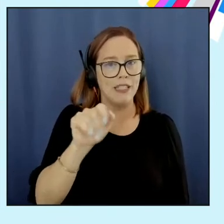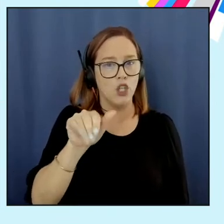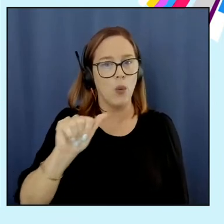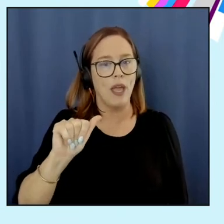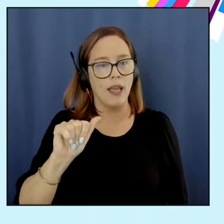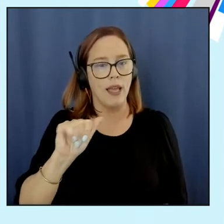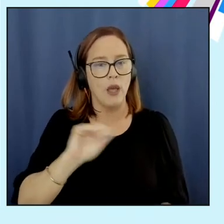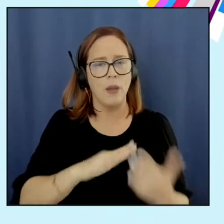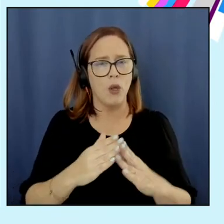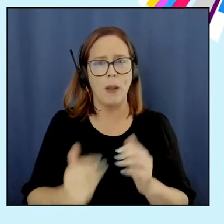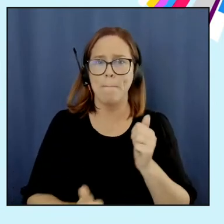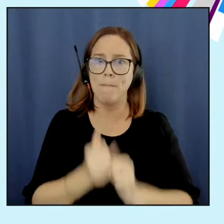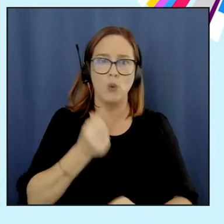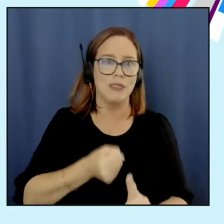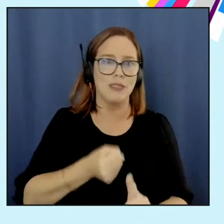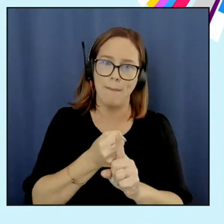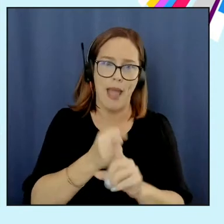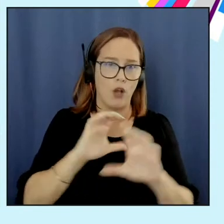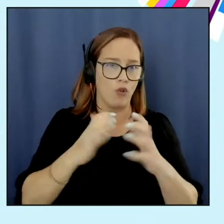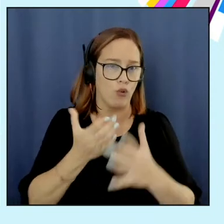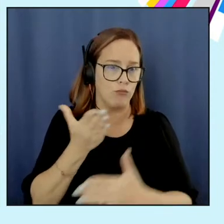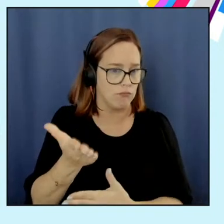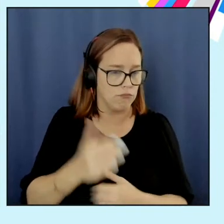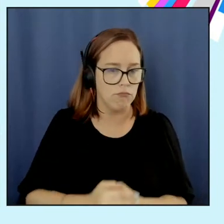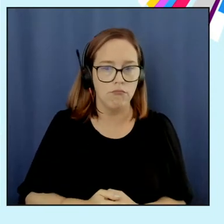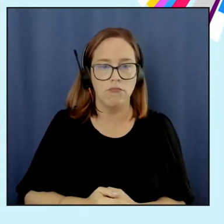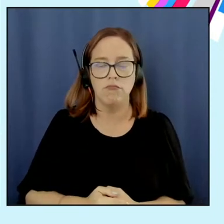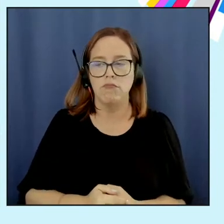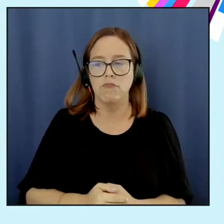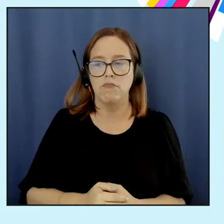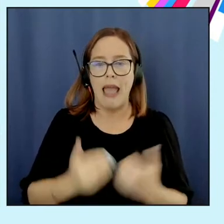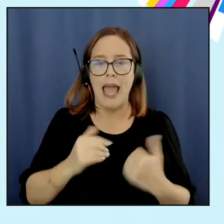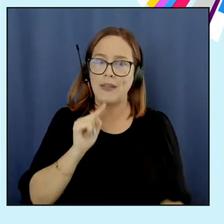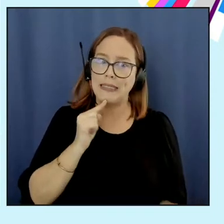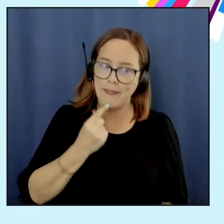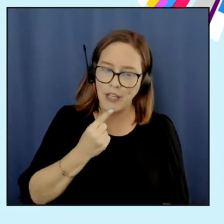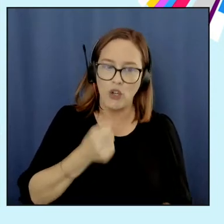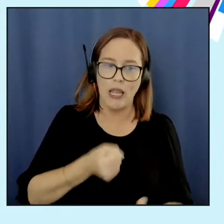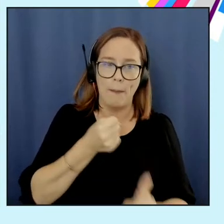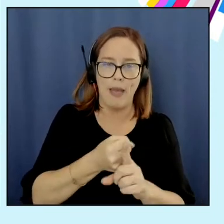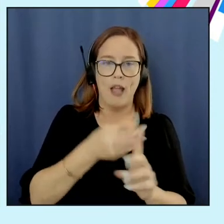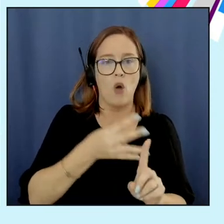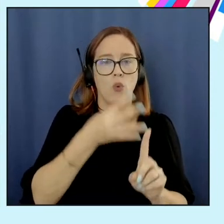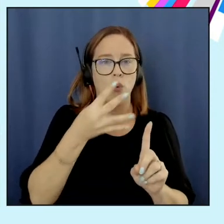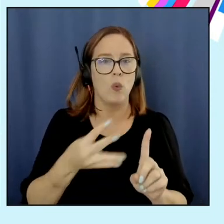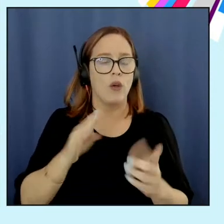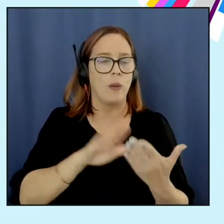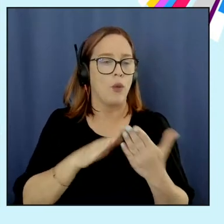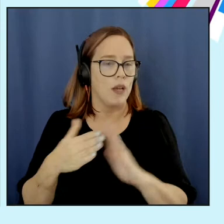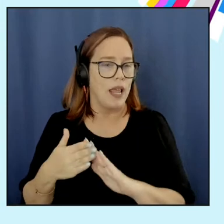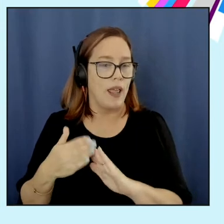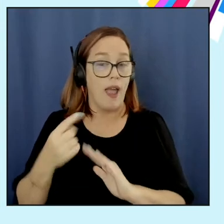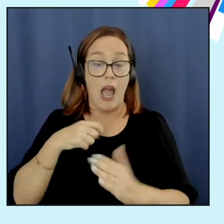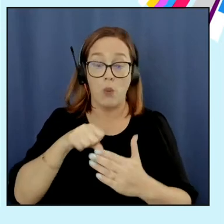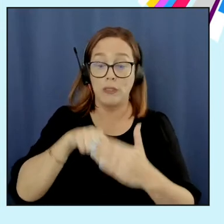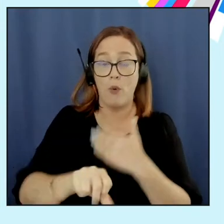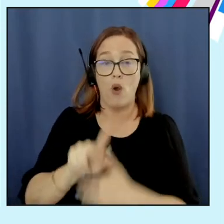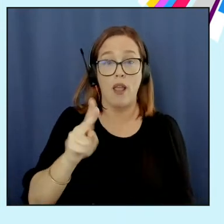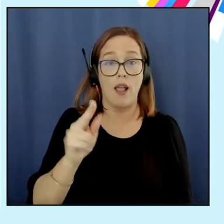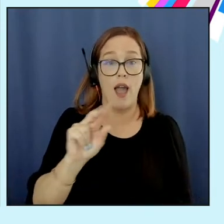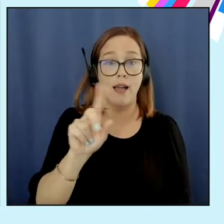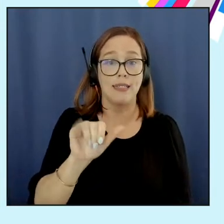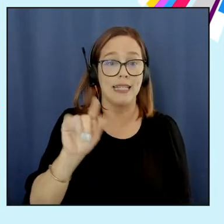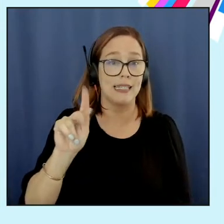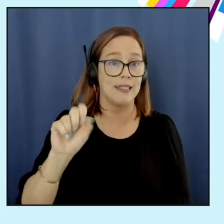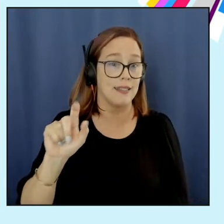impacted groups here, and this war has a severe impact on queer community. I was born in Kazakhstan, back then part of Soviet Union.